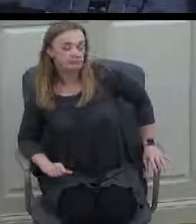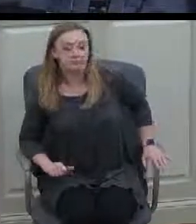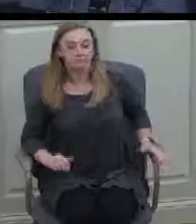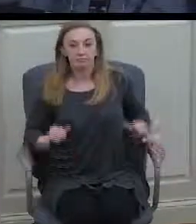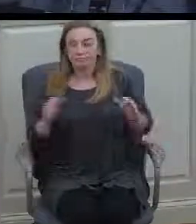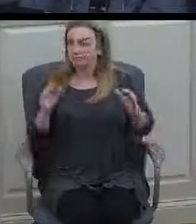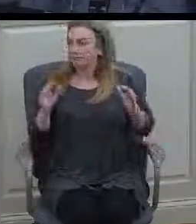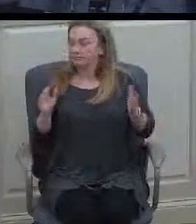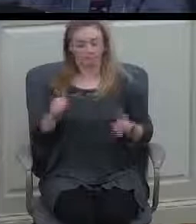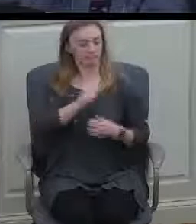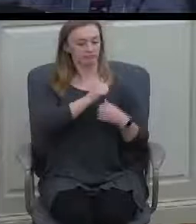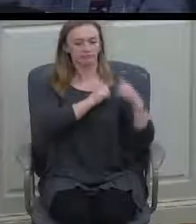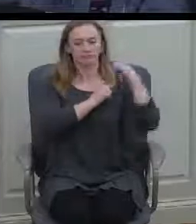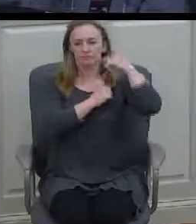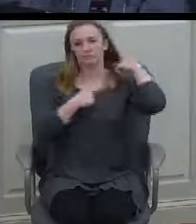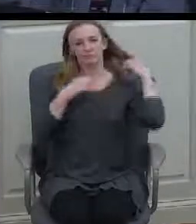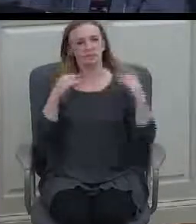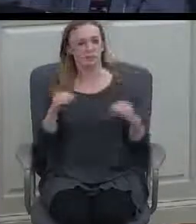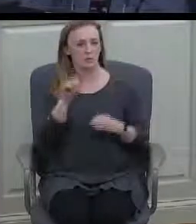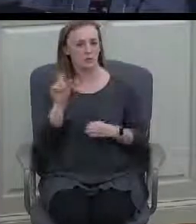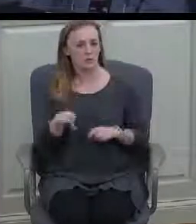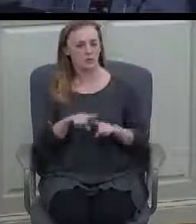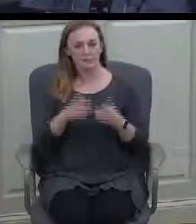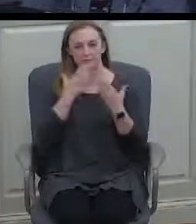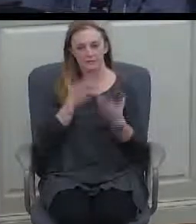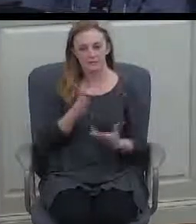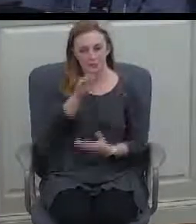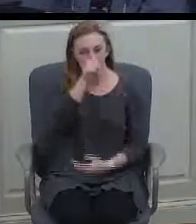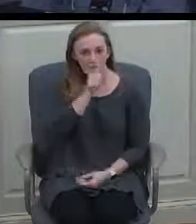I like it. I don't have a question. I just want to thank you for your patience.